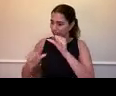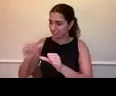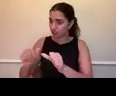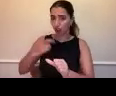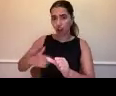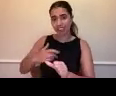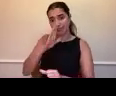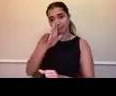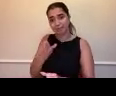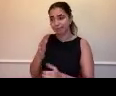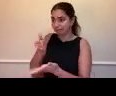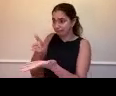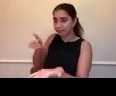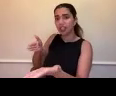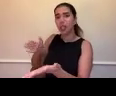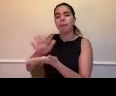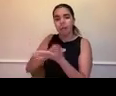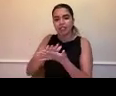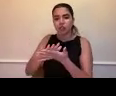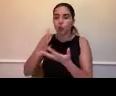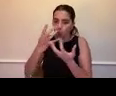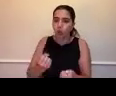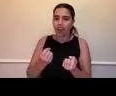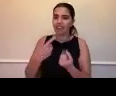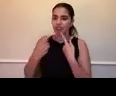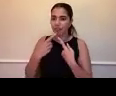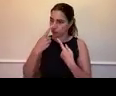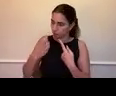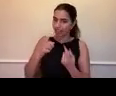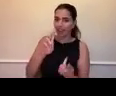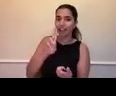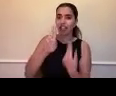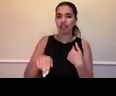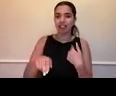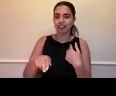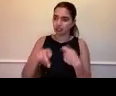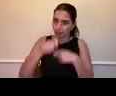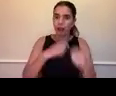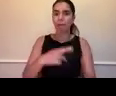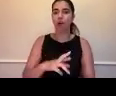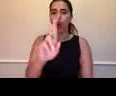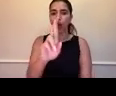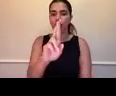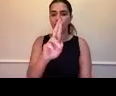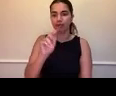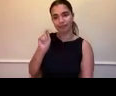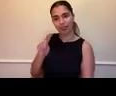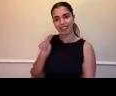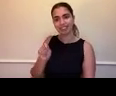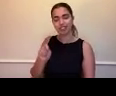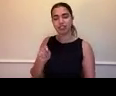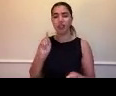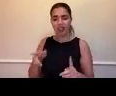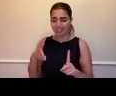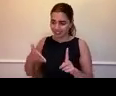can we actually have information required to address them, or at least that's an intention that I'd like us to bring as